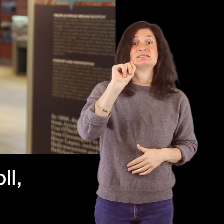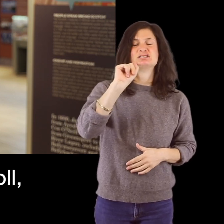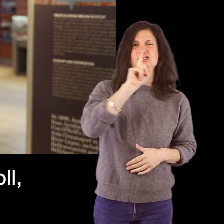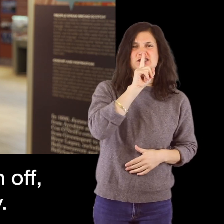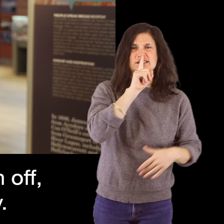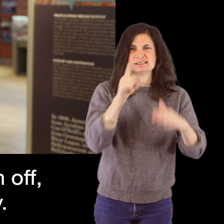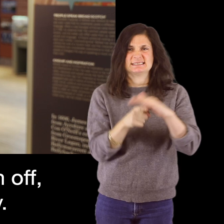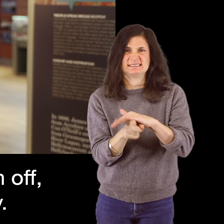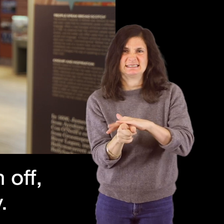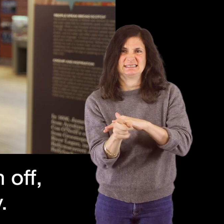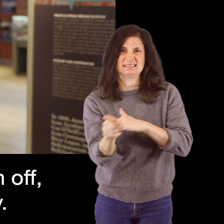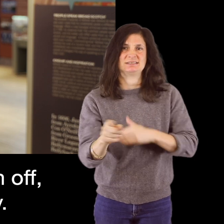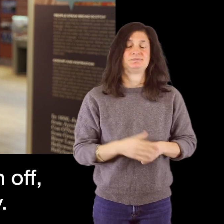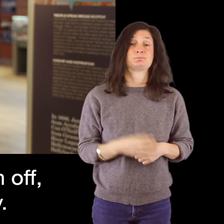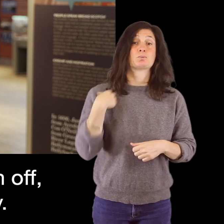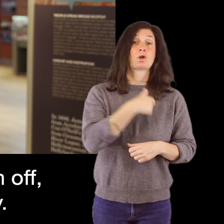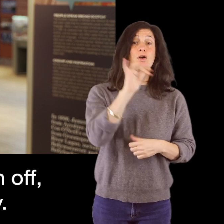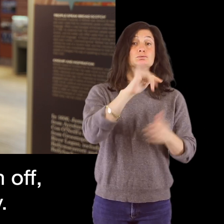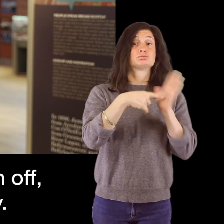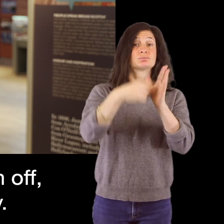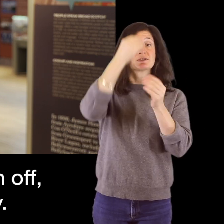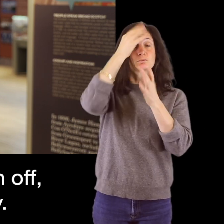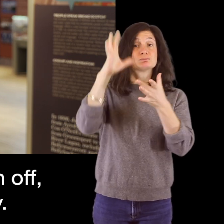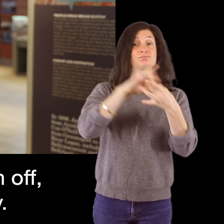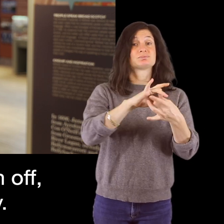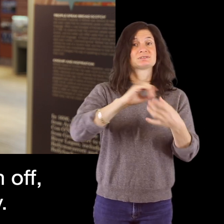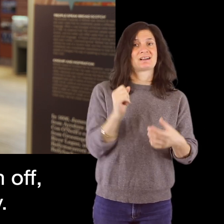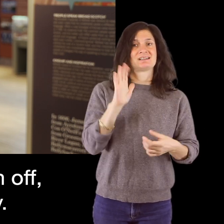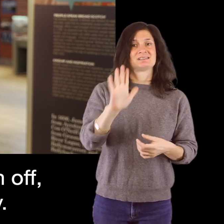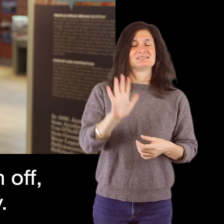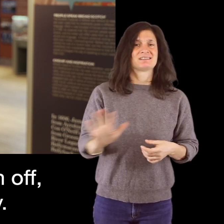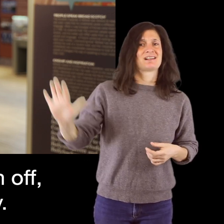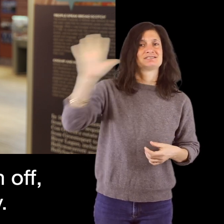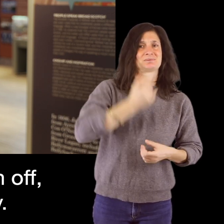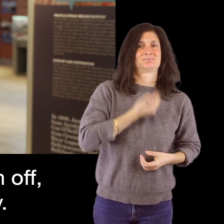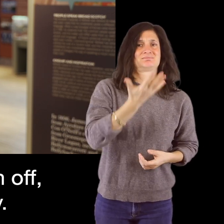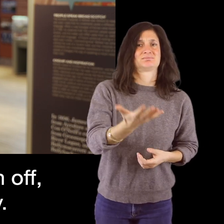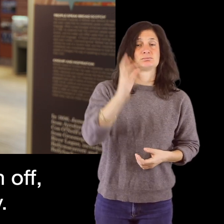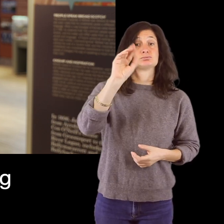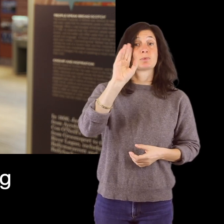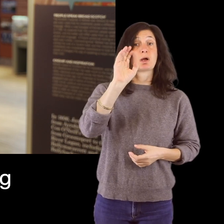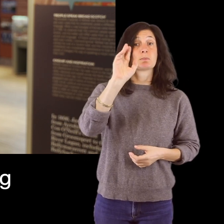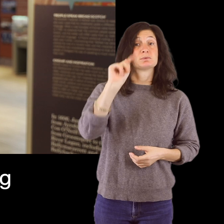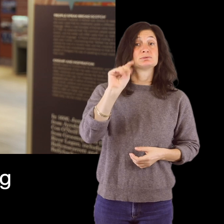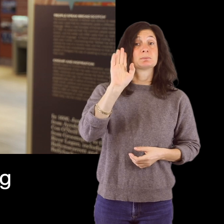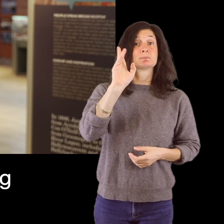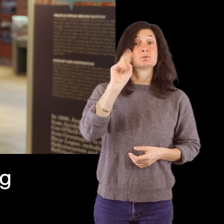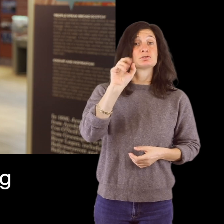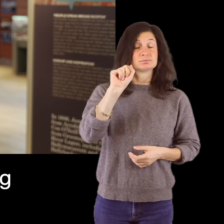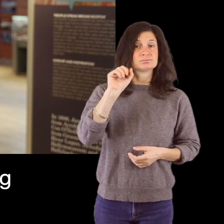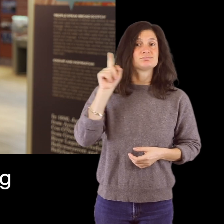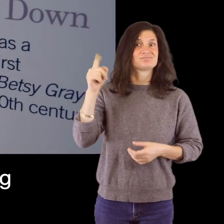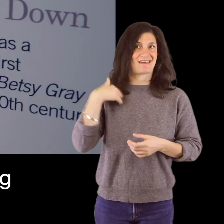shout. Red up means to tidy up or finish off. Sleekit means sly or sneaky. We feature